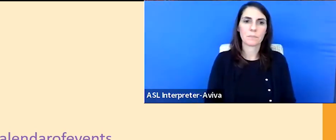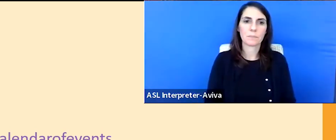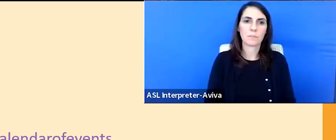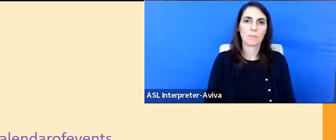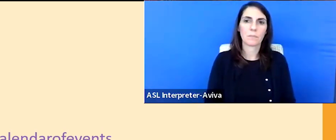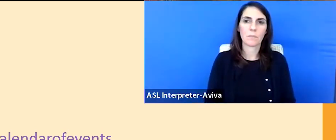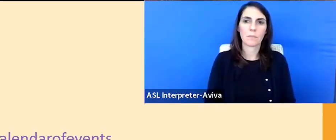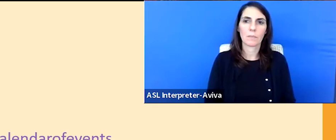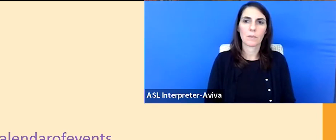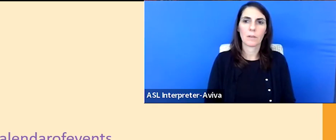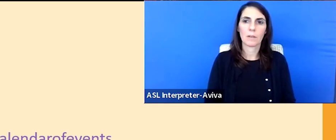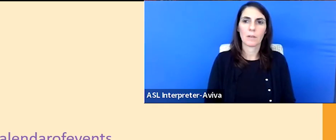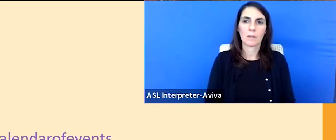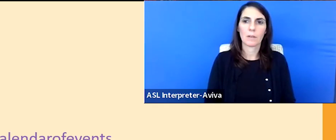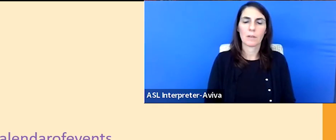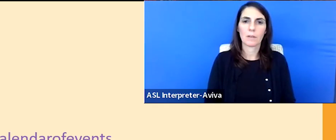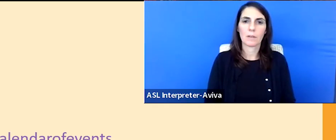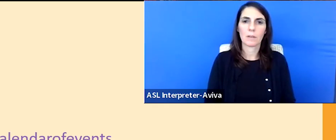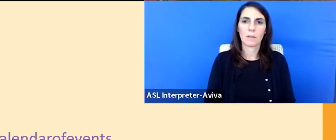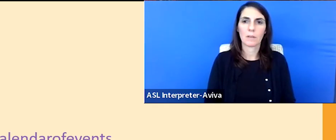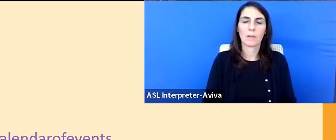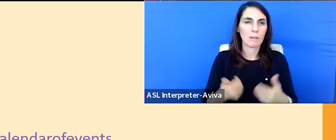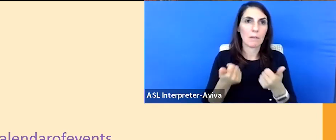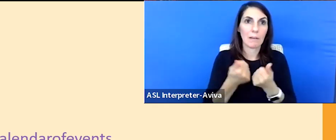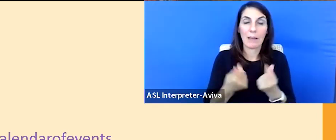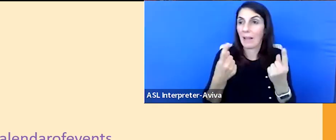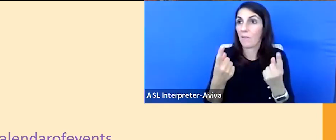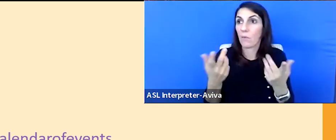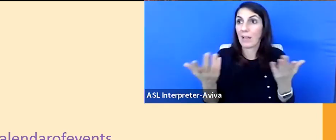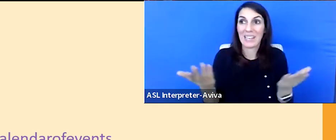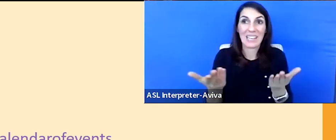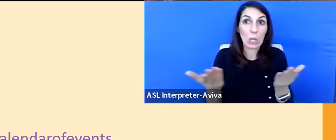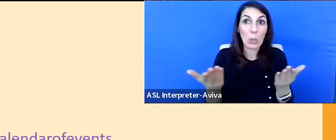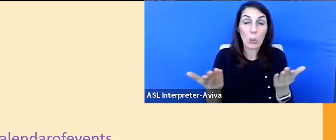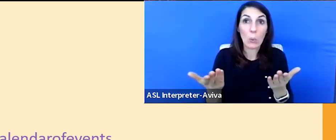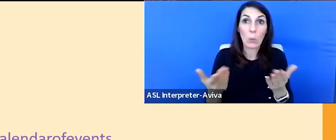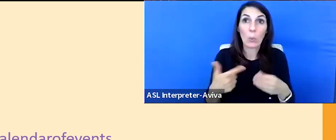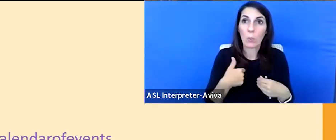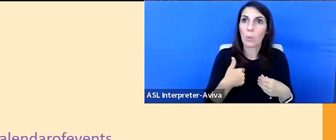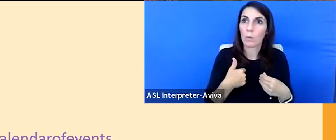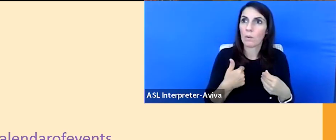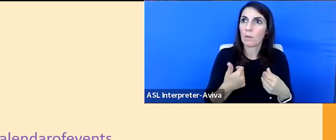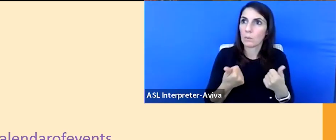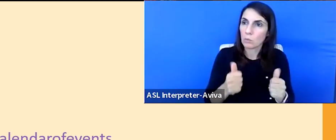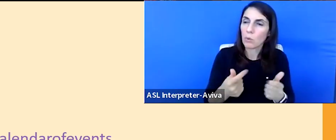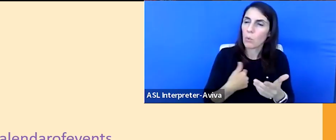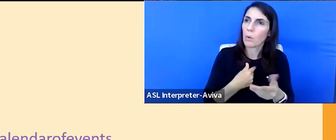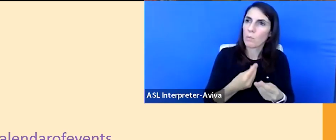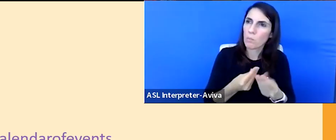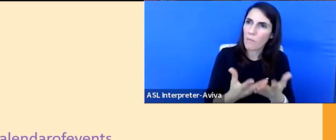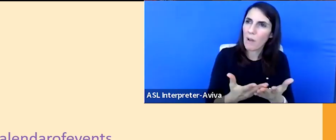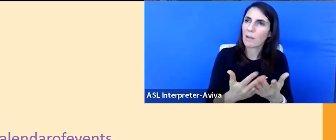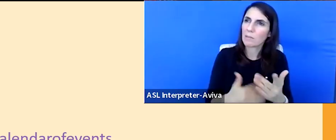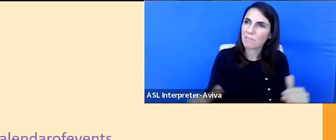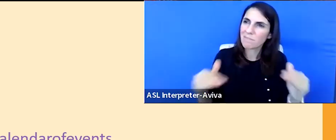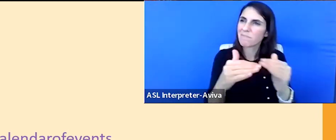everyone with equal inclusion and equity. And so I'm